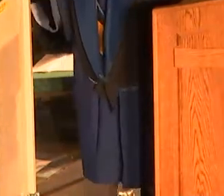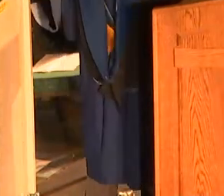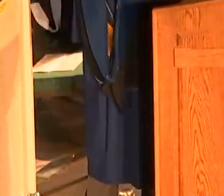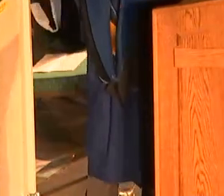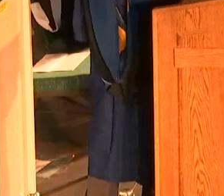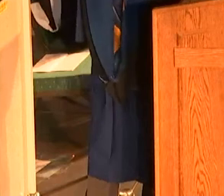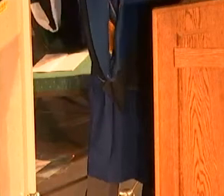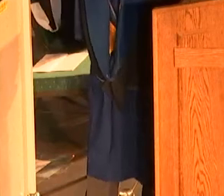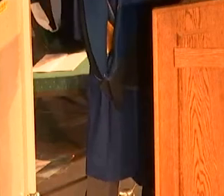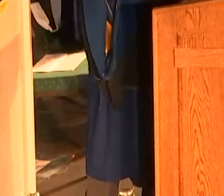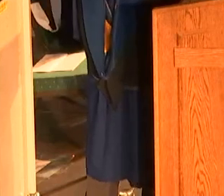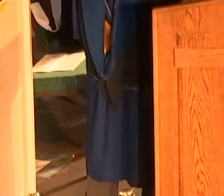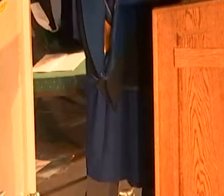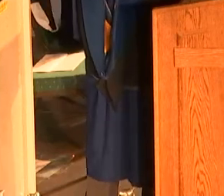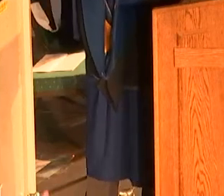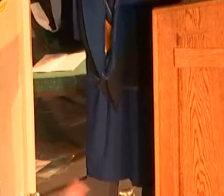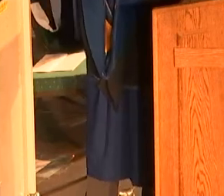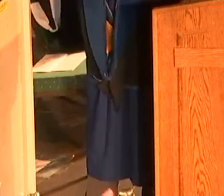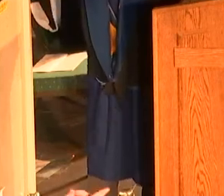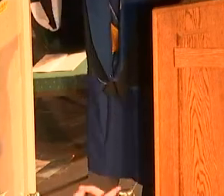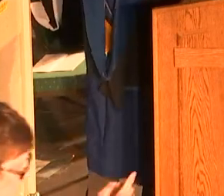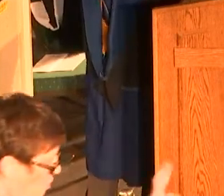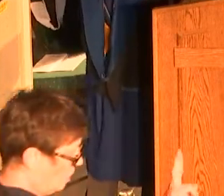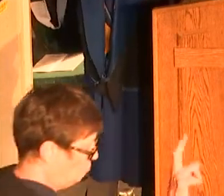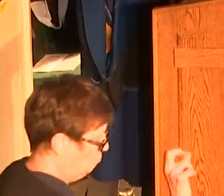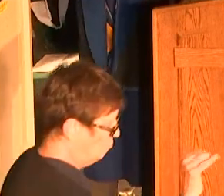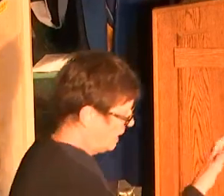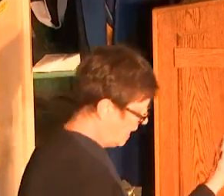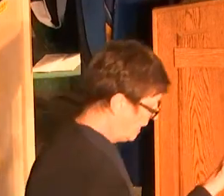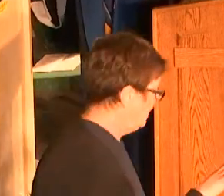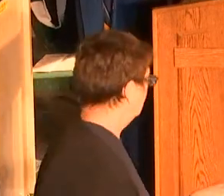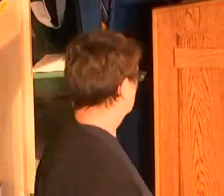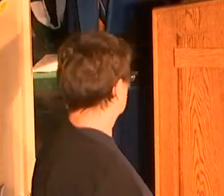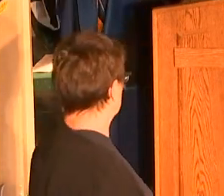Good afternoon. My name is Dr. Janet Ray. I am the Dean of the